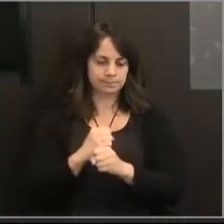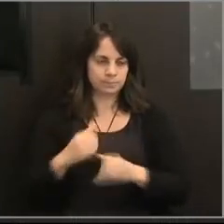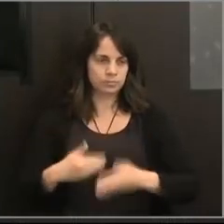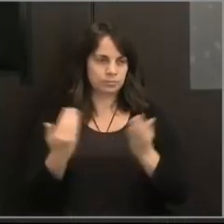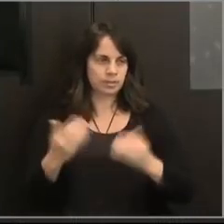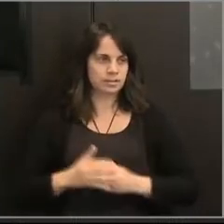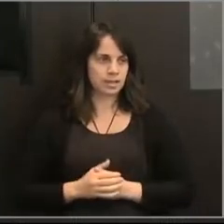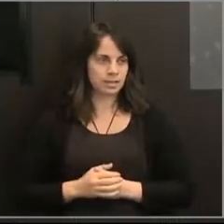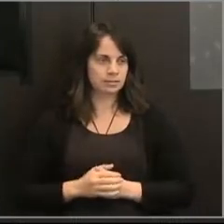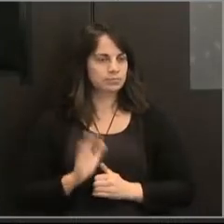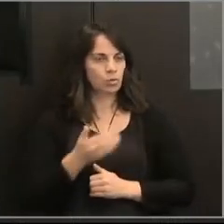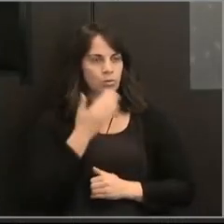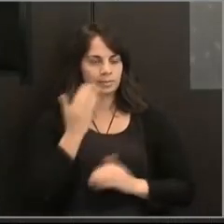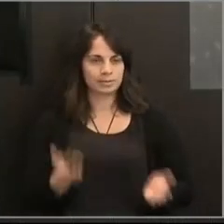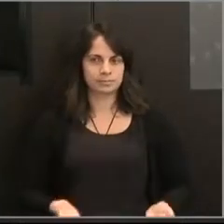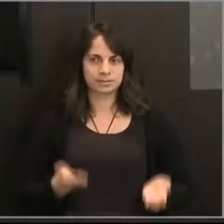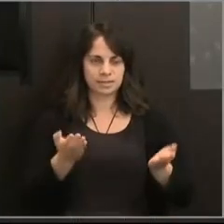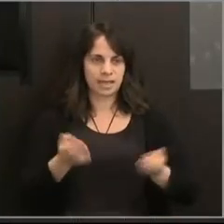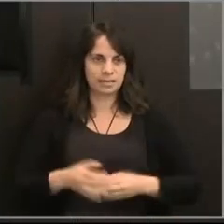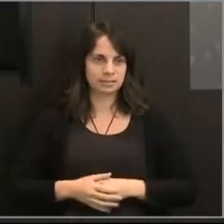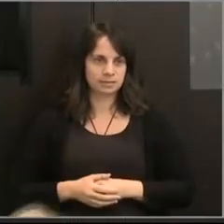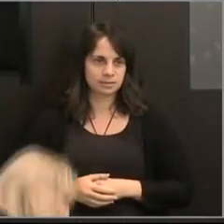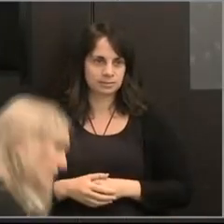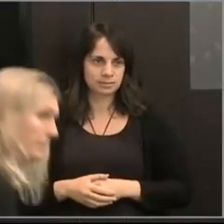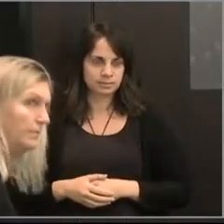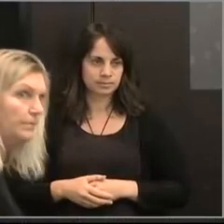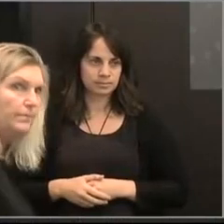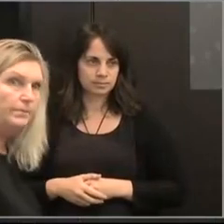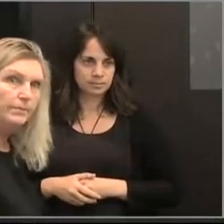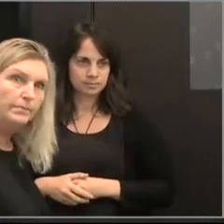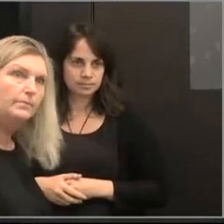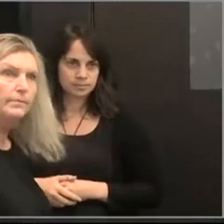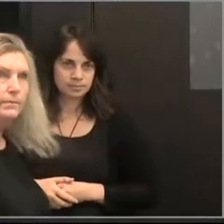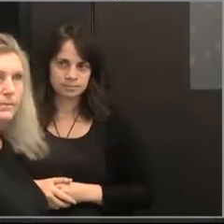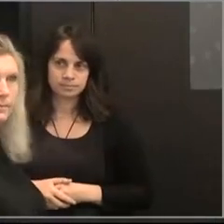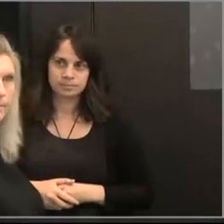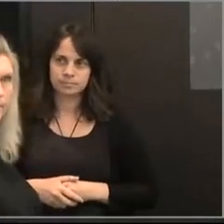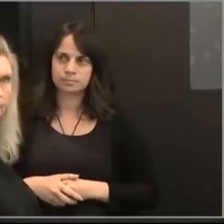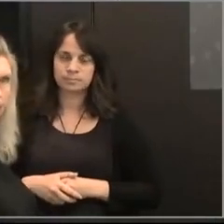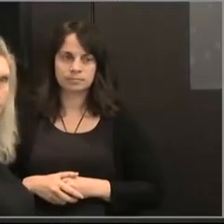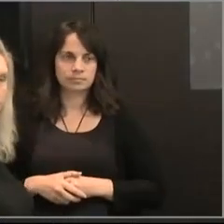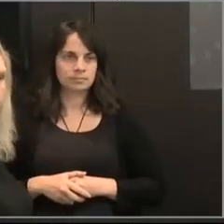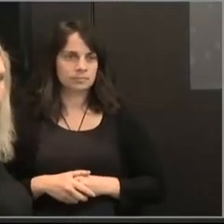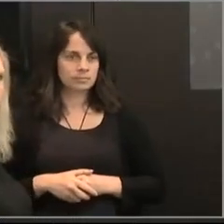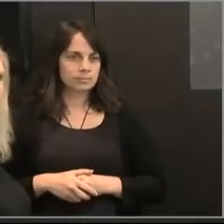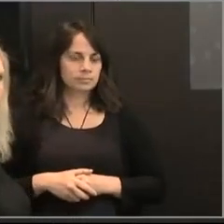If everyone would please stand, and we'll end the day with our karakia e Waitaki.